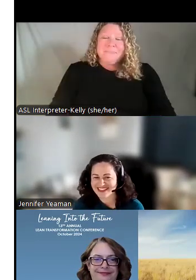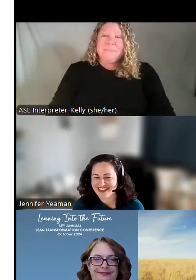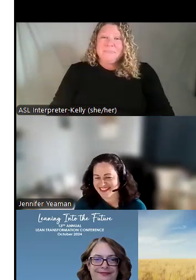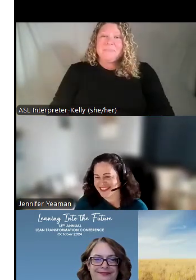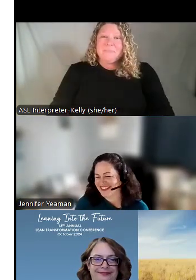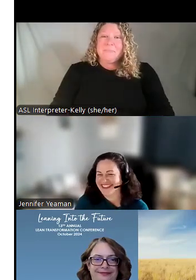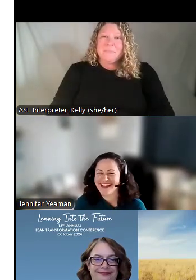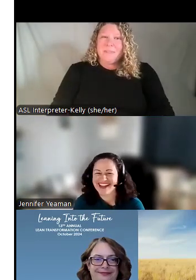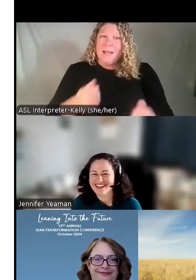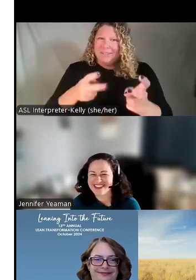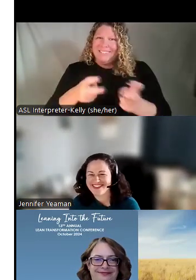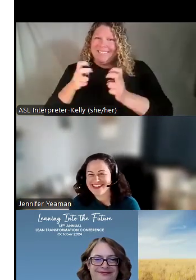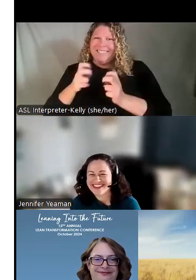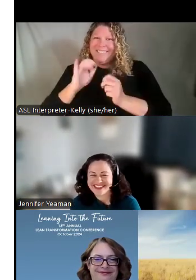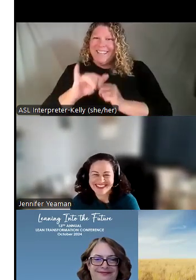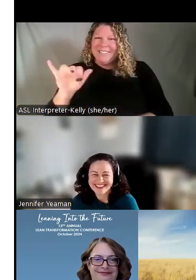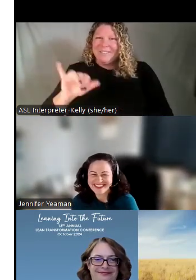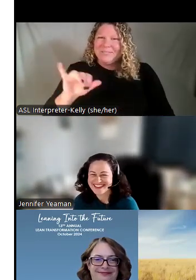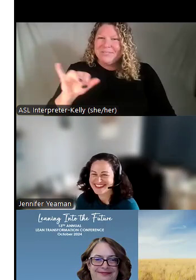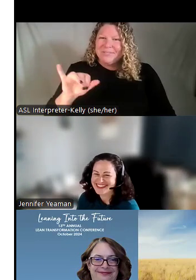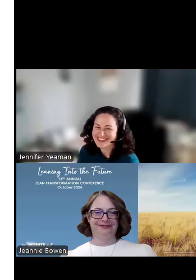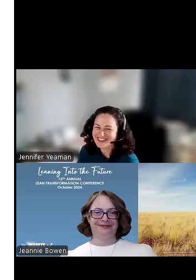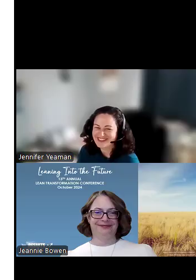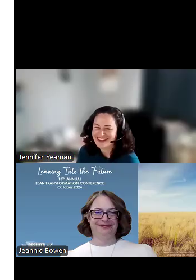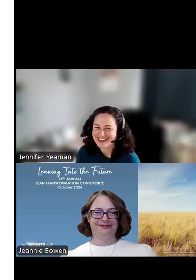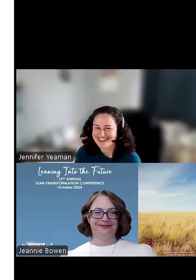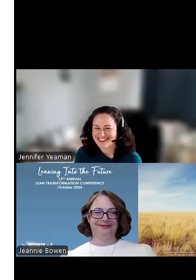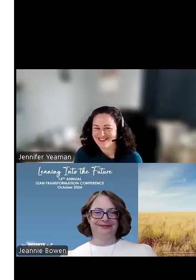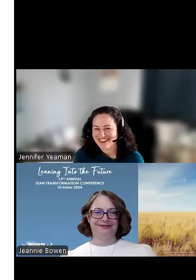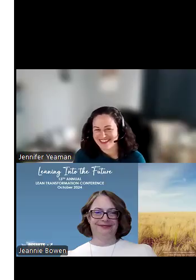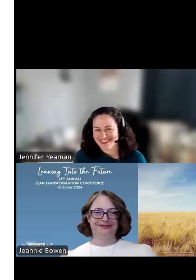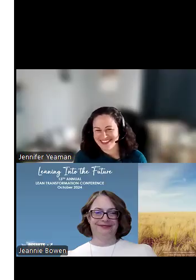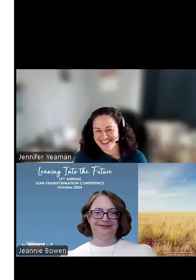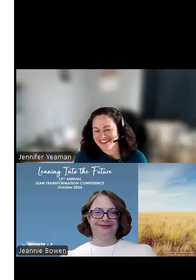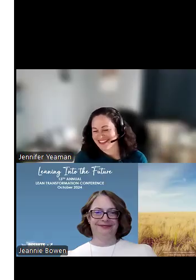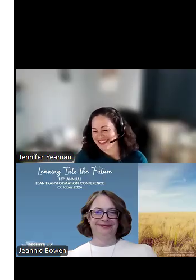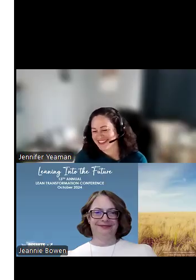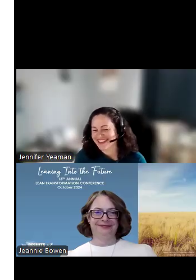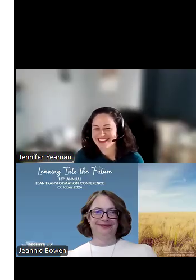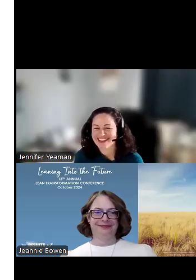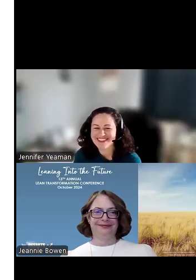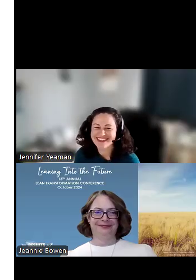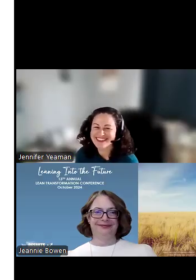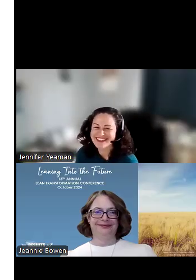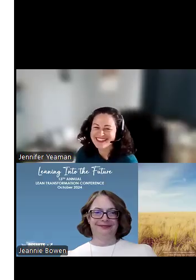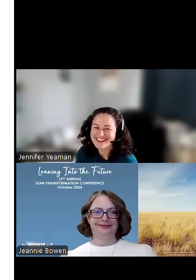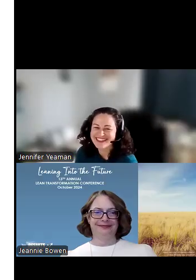And I'm going to steal that too. Another benefit. That'll be my next pilot iteration